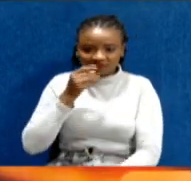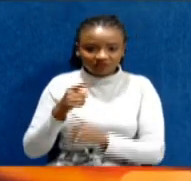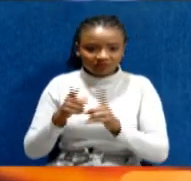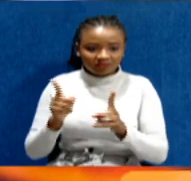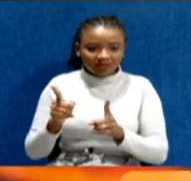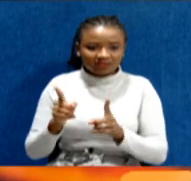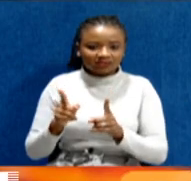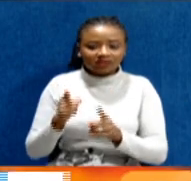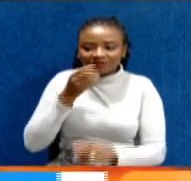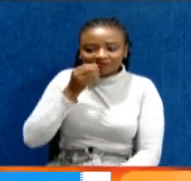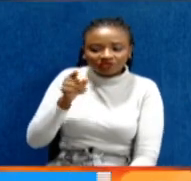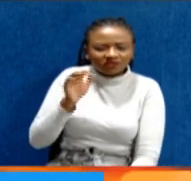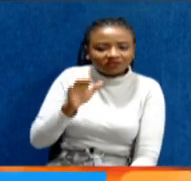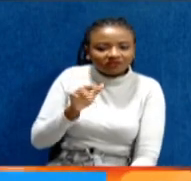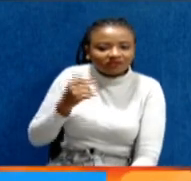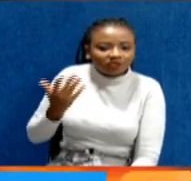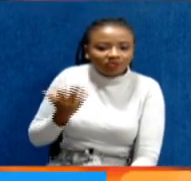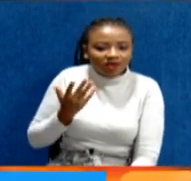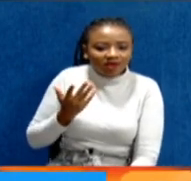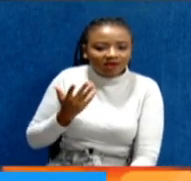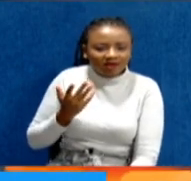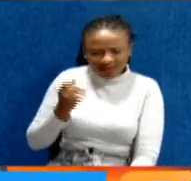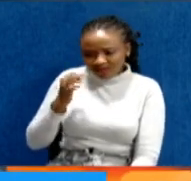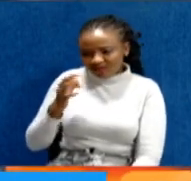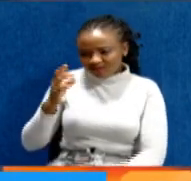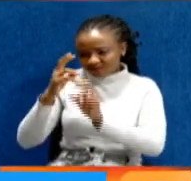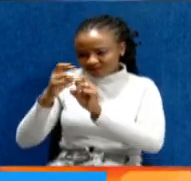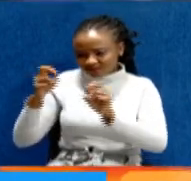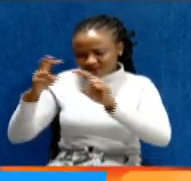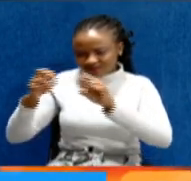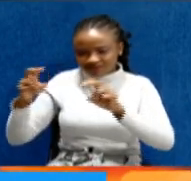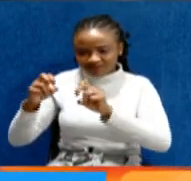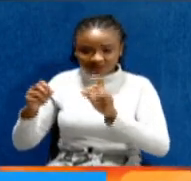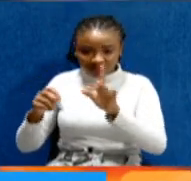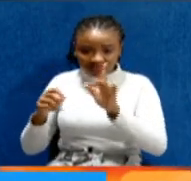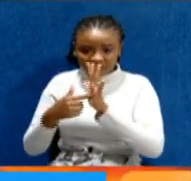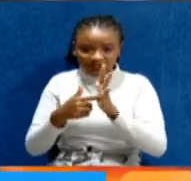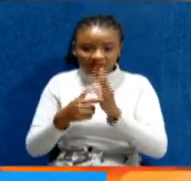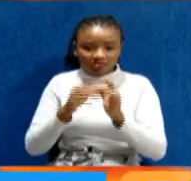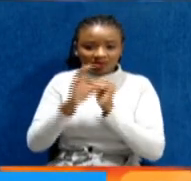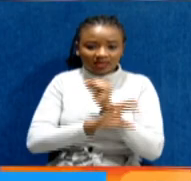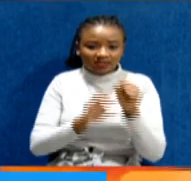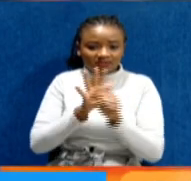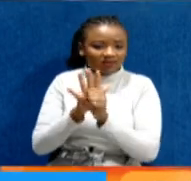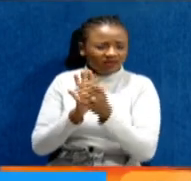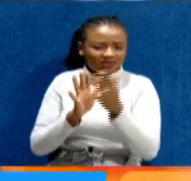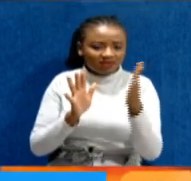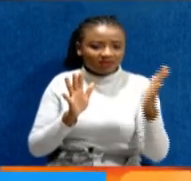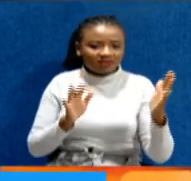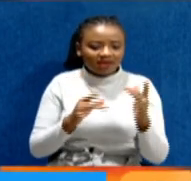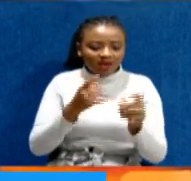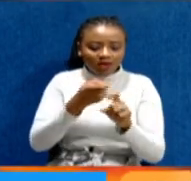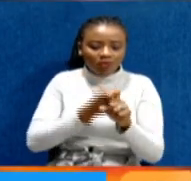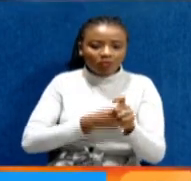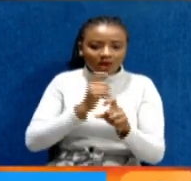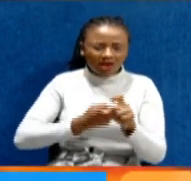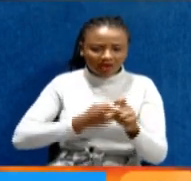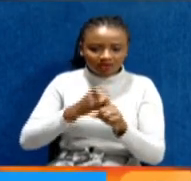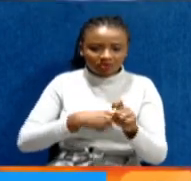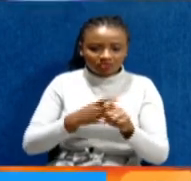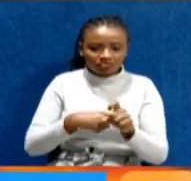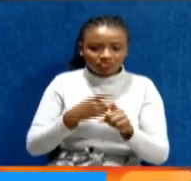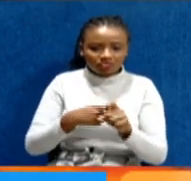of traceability, where did this food come from? If you go to some of the countries in the East, you'll find some of the potatoes from Kenya, and they are